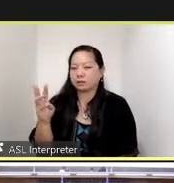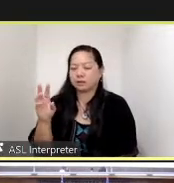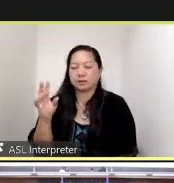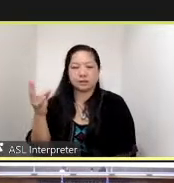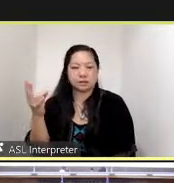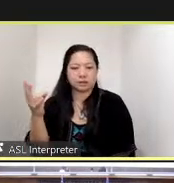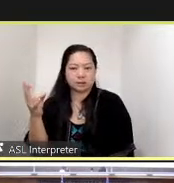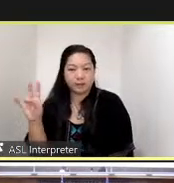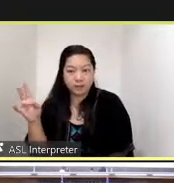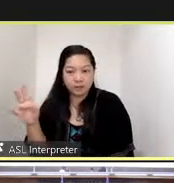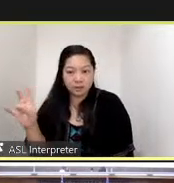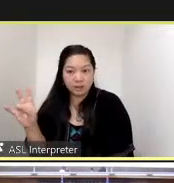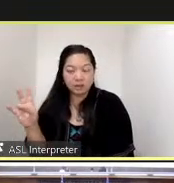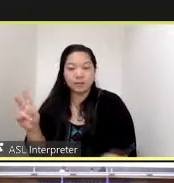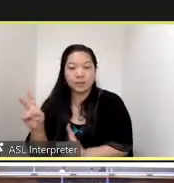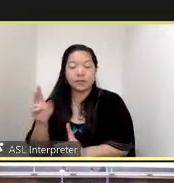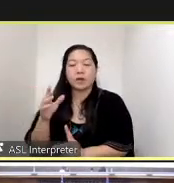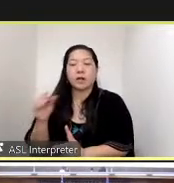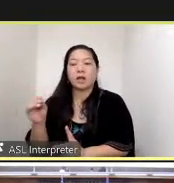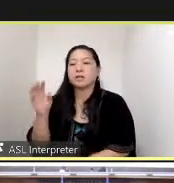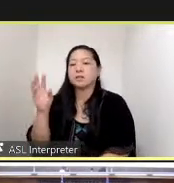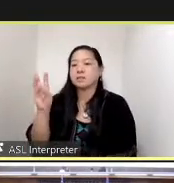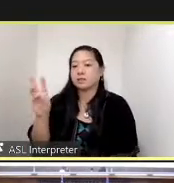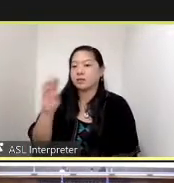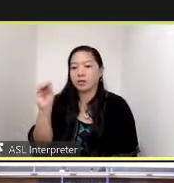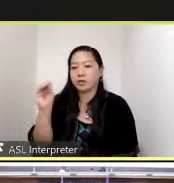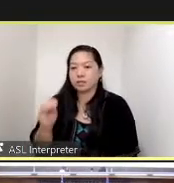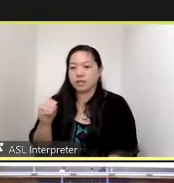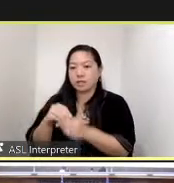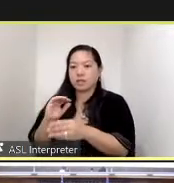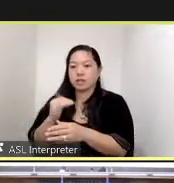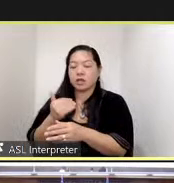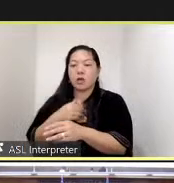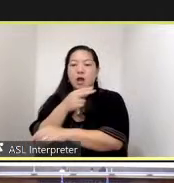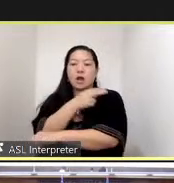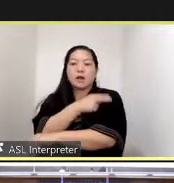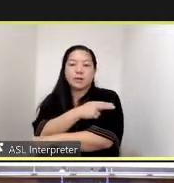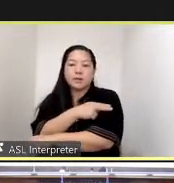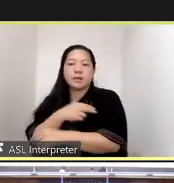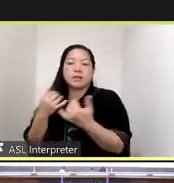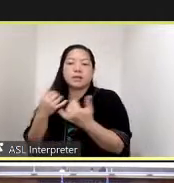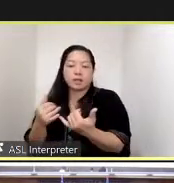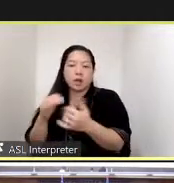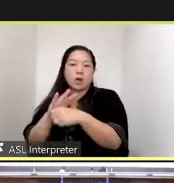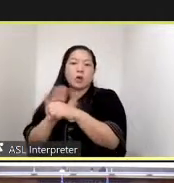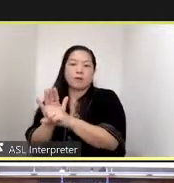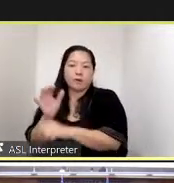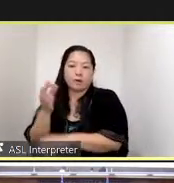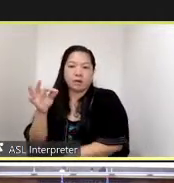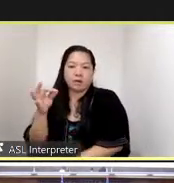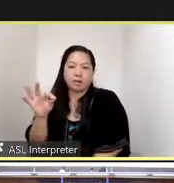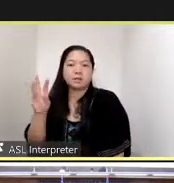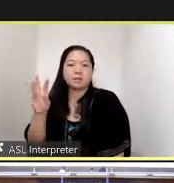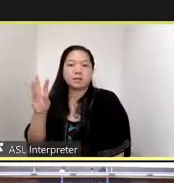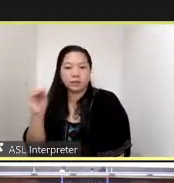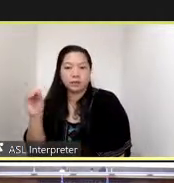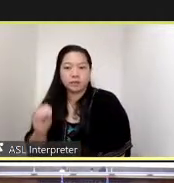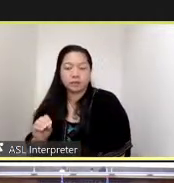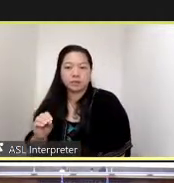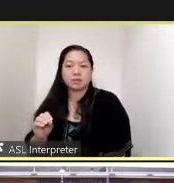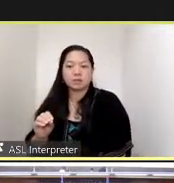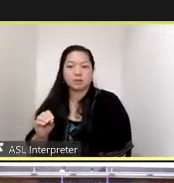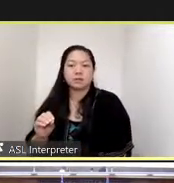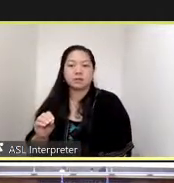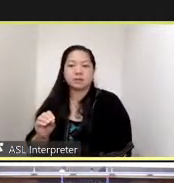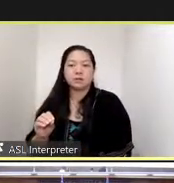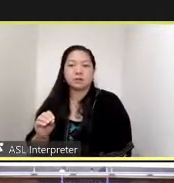slide, that's actually about 6% of the people in our hospitals. So just COVID only, 6% of them are, or 6% of